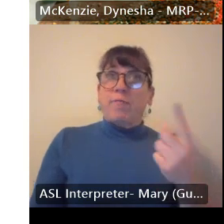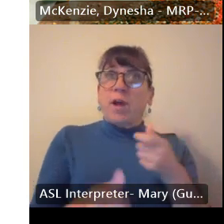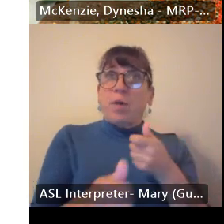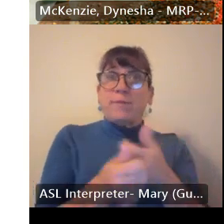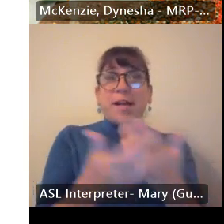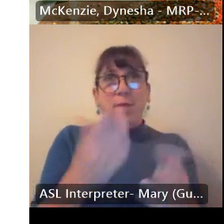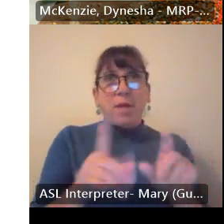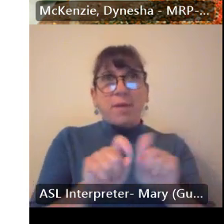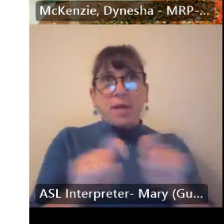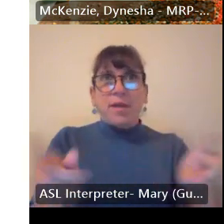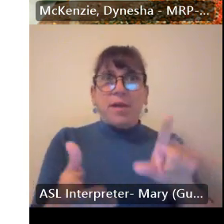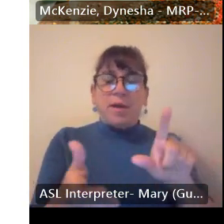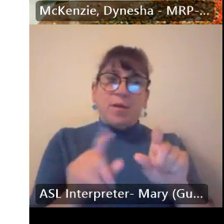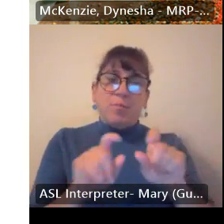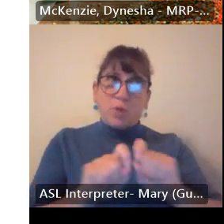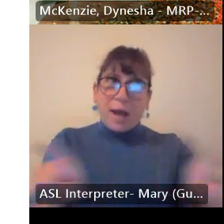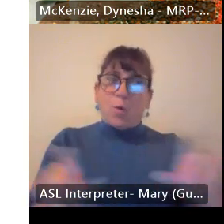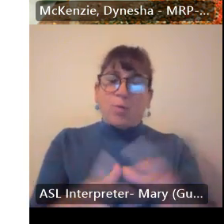out.